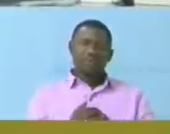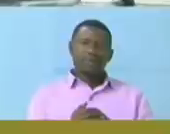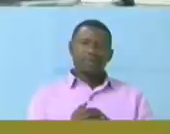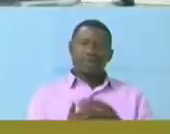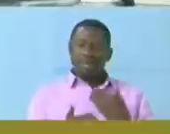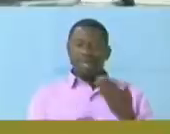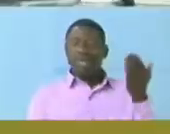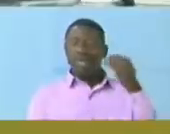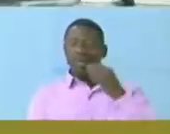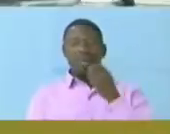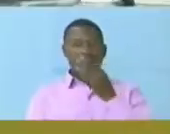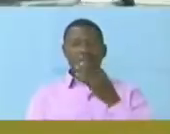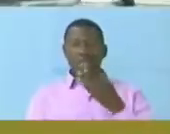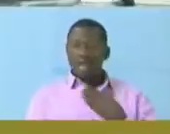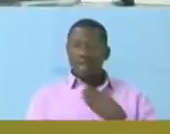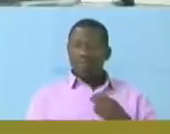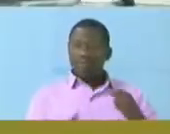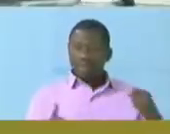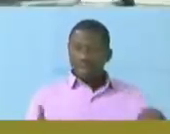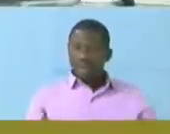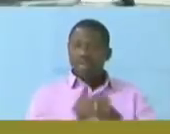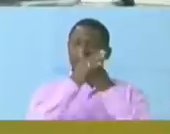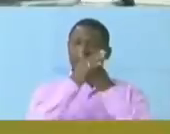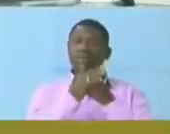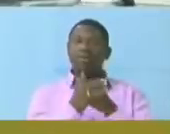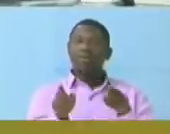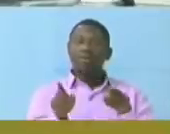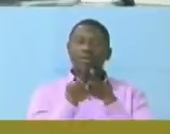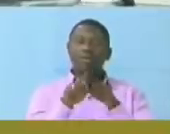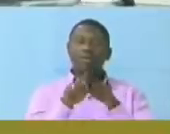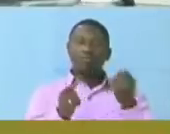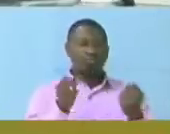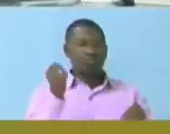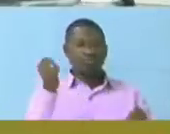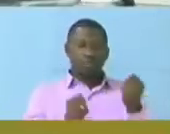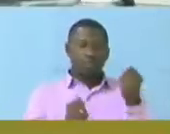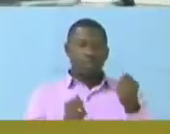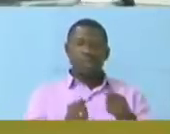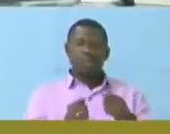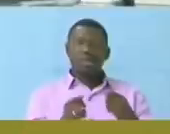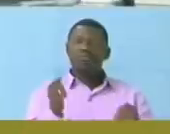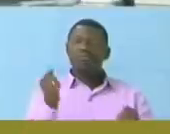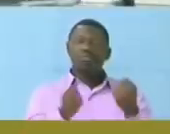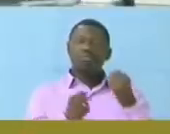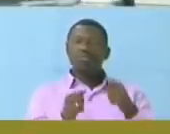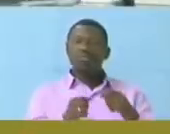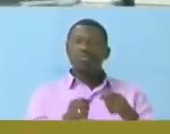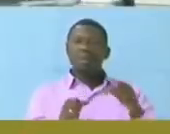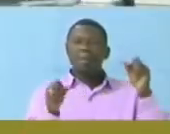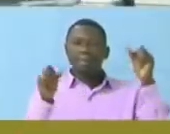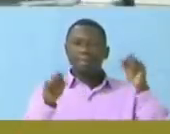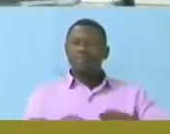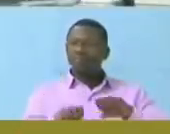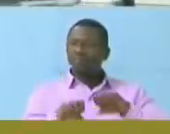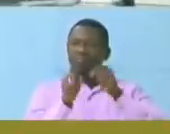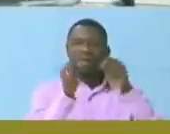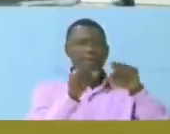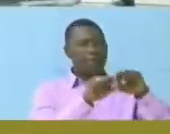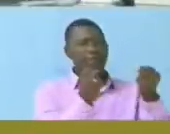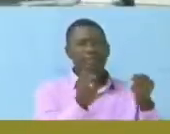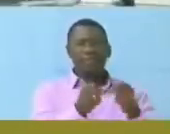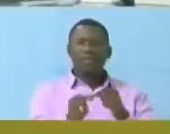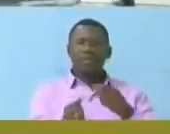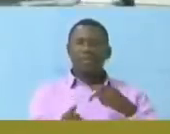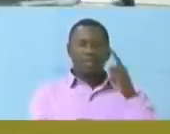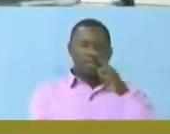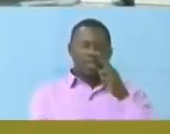vehicle. And the vehicle is badly damaged. He has been going up and down